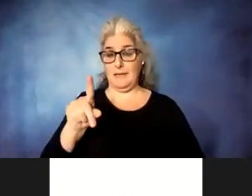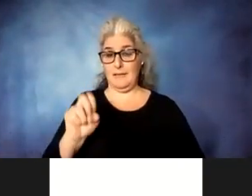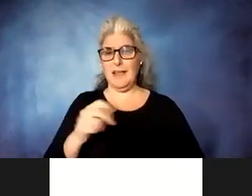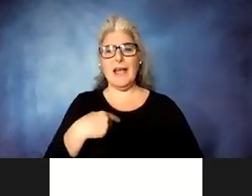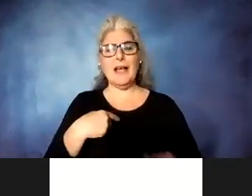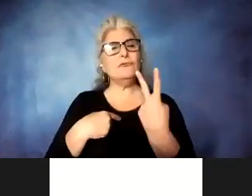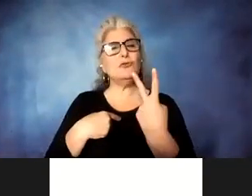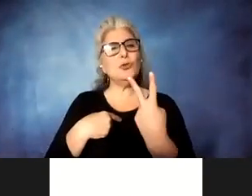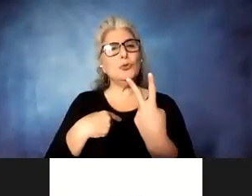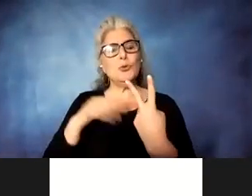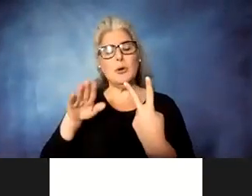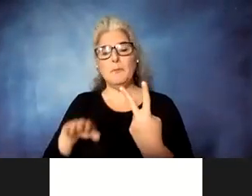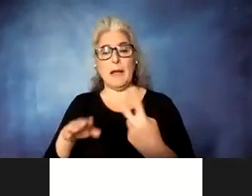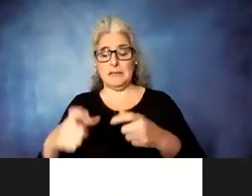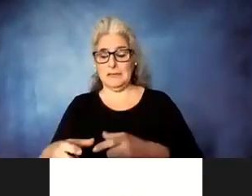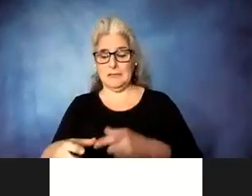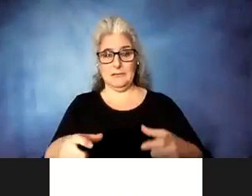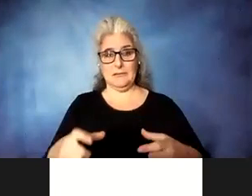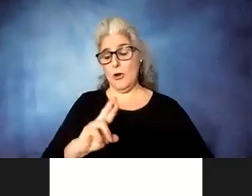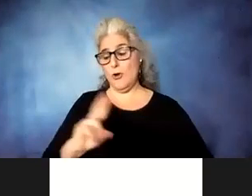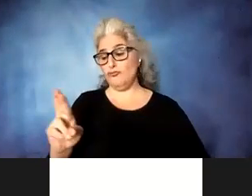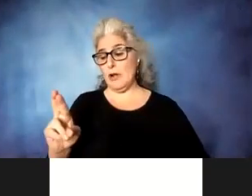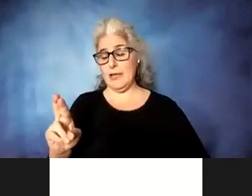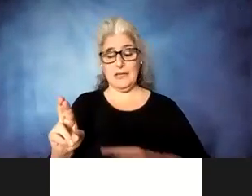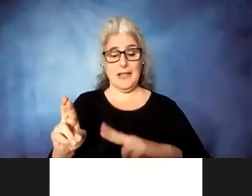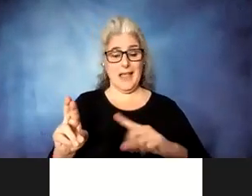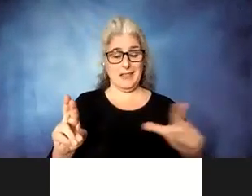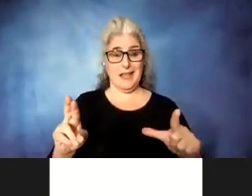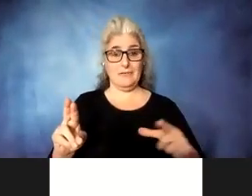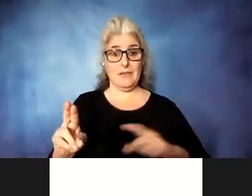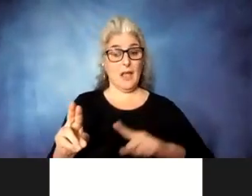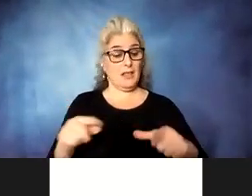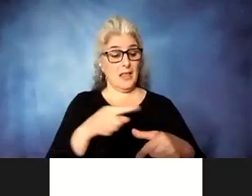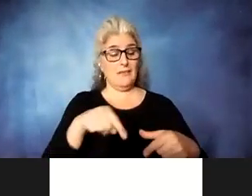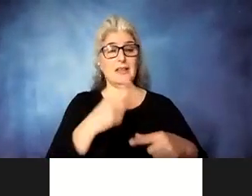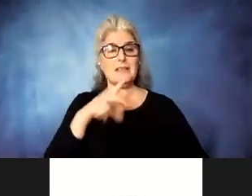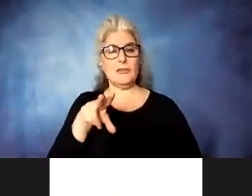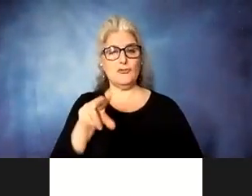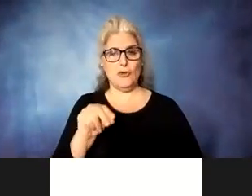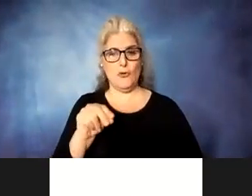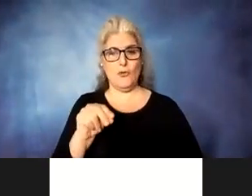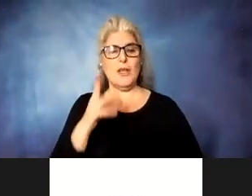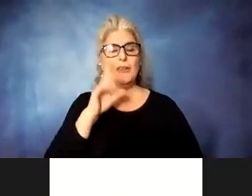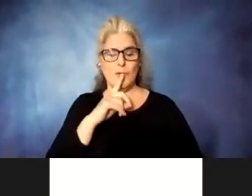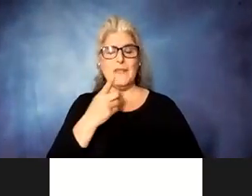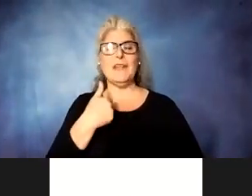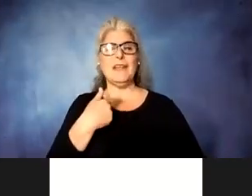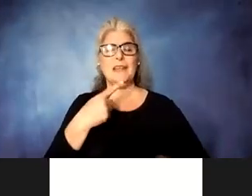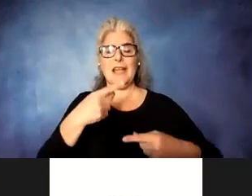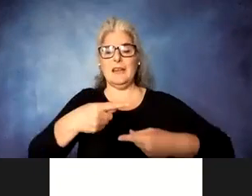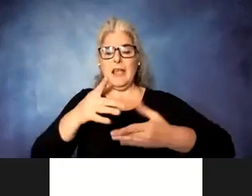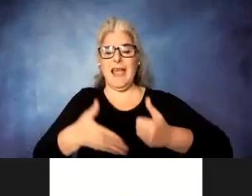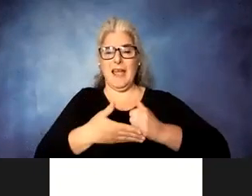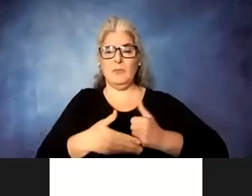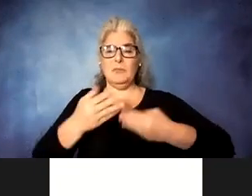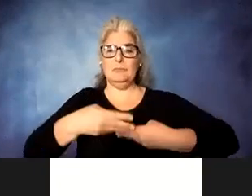right. The button on the left is the no button, which also scrolls through the contests. And the button on the